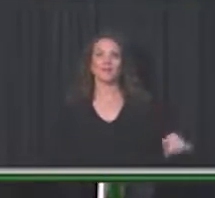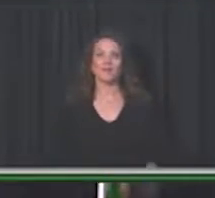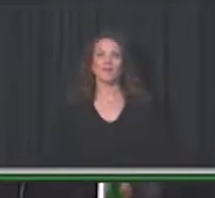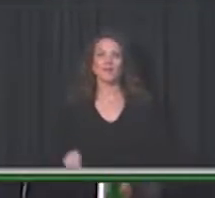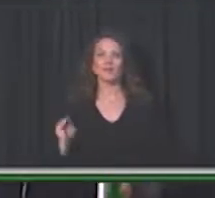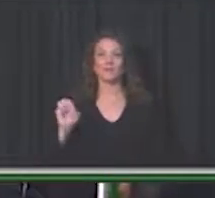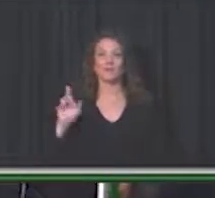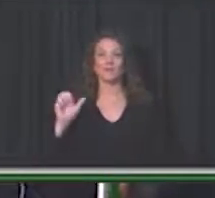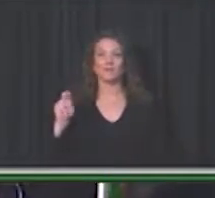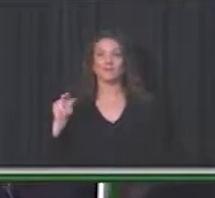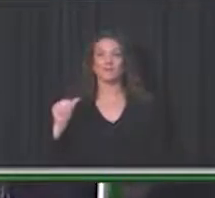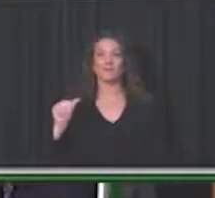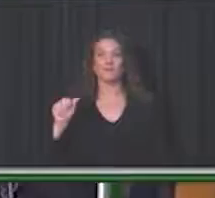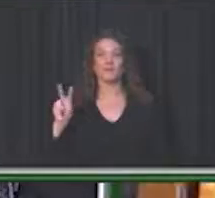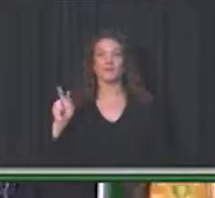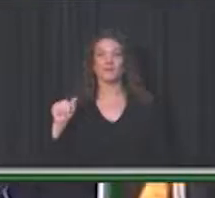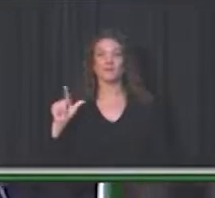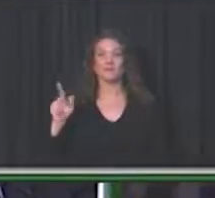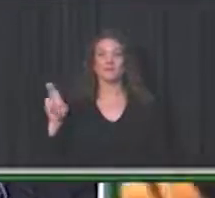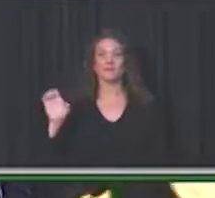Mariana Vakuljik.